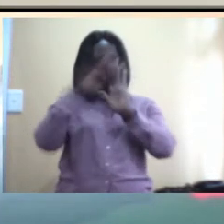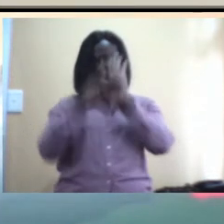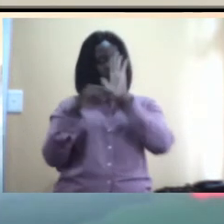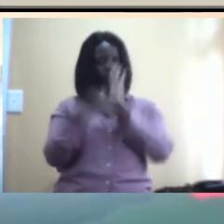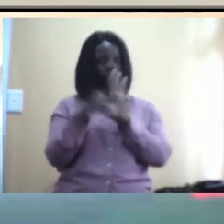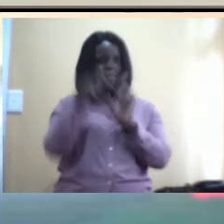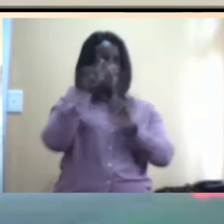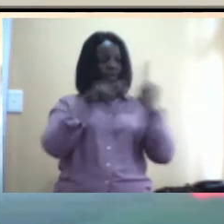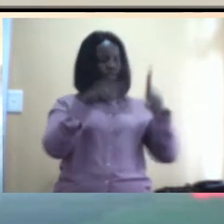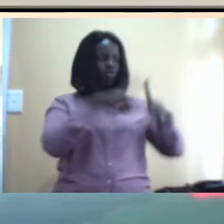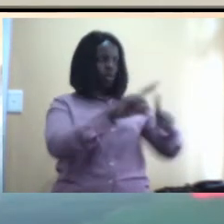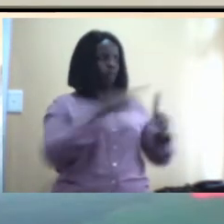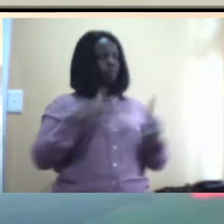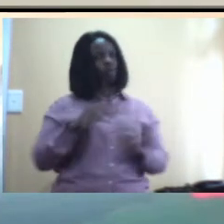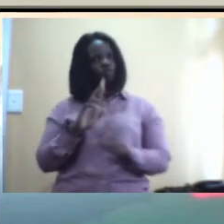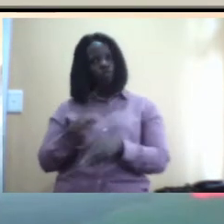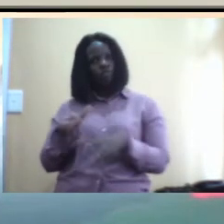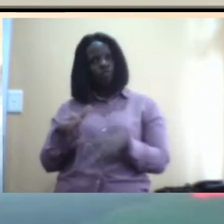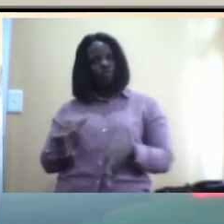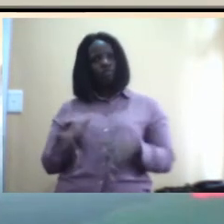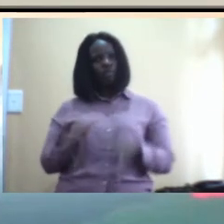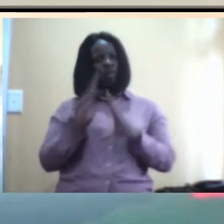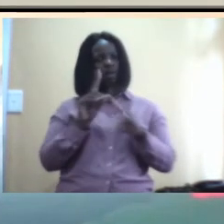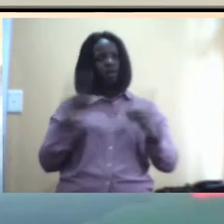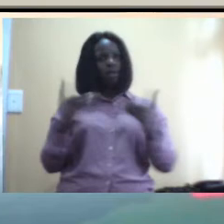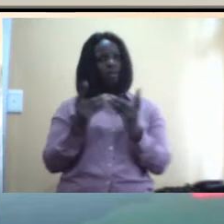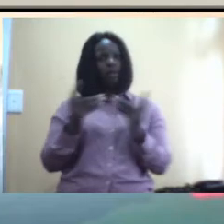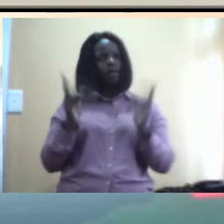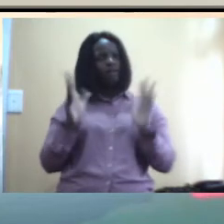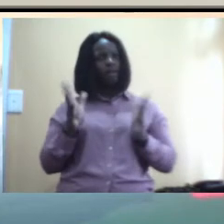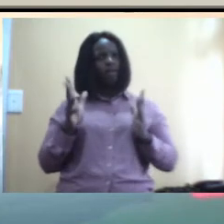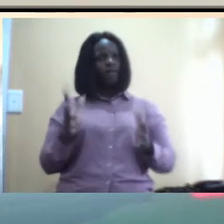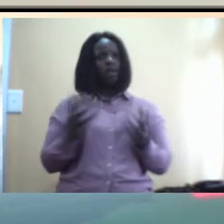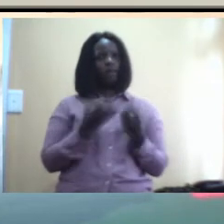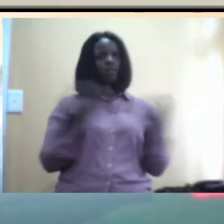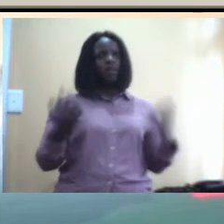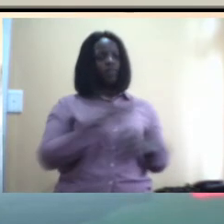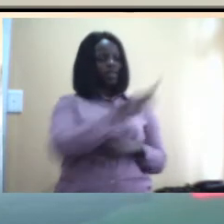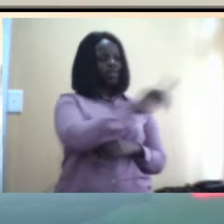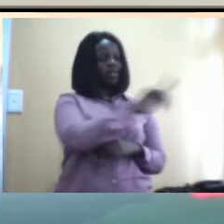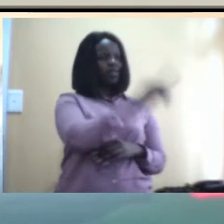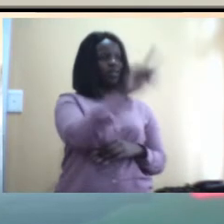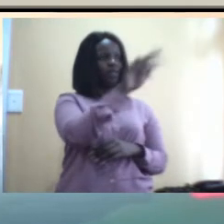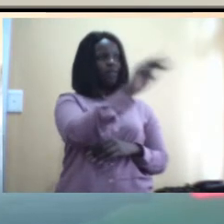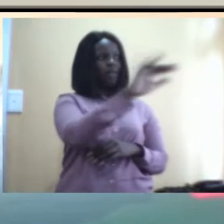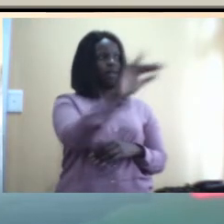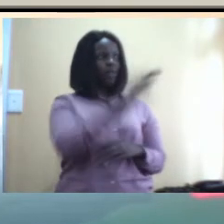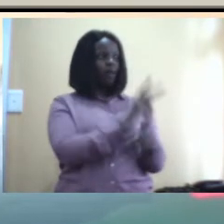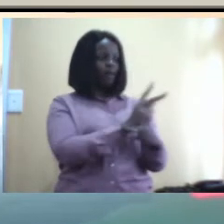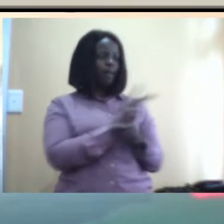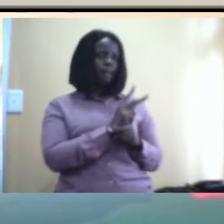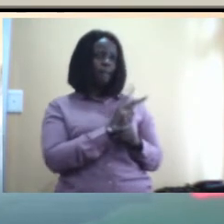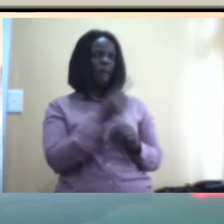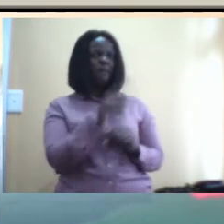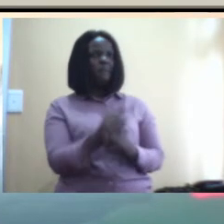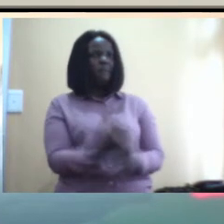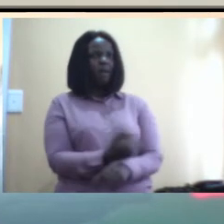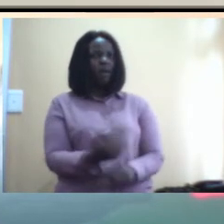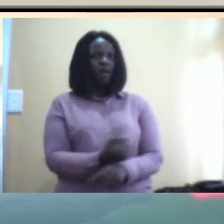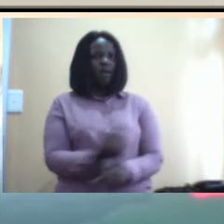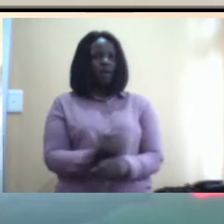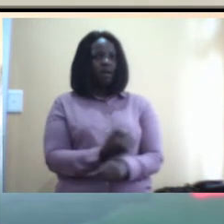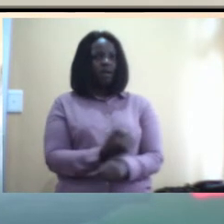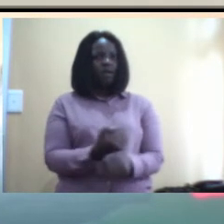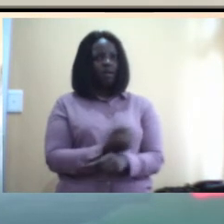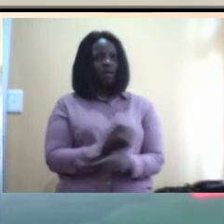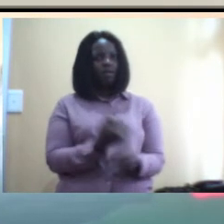Chair, I'm happy to report that the department has set aside 77 million to regenerate the multi-planting